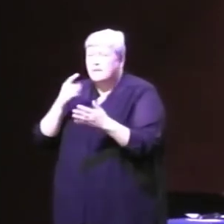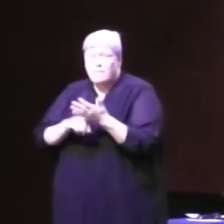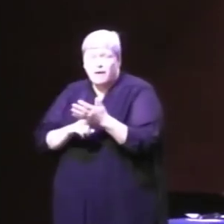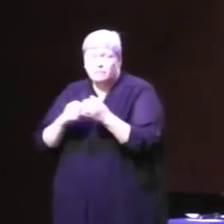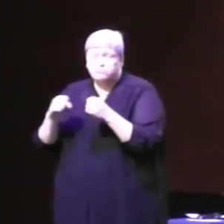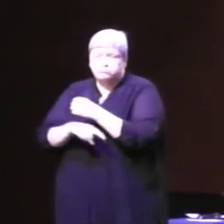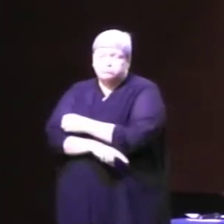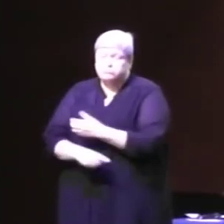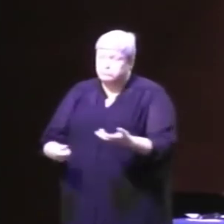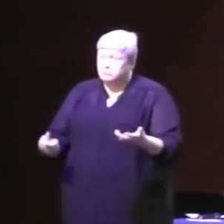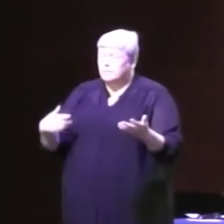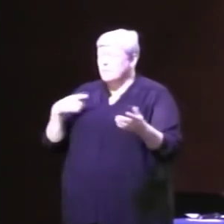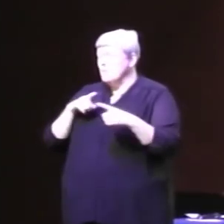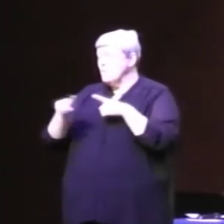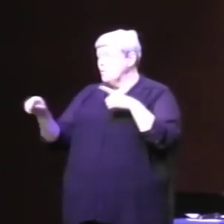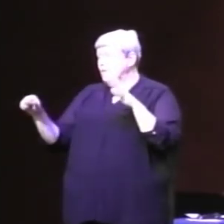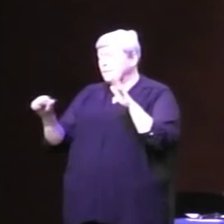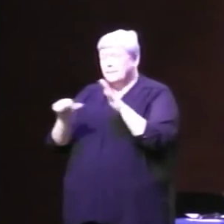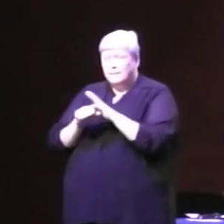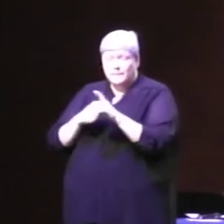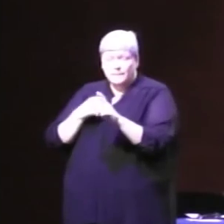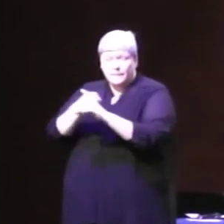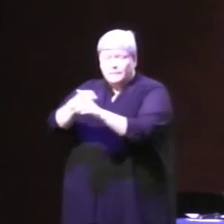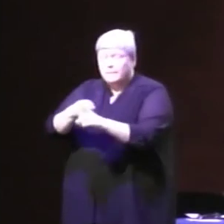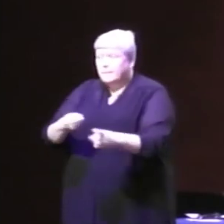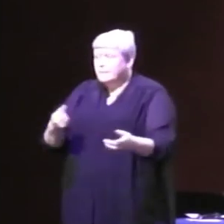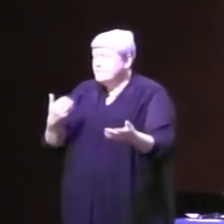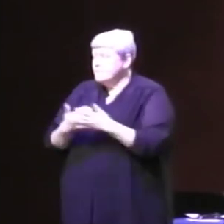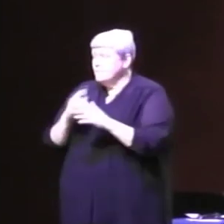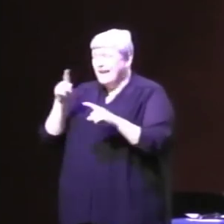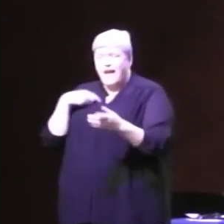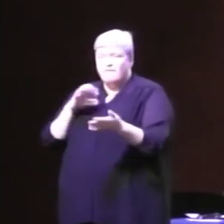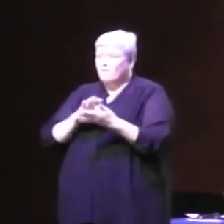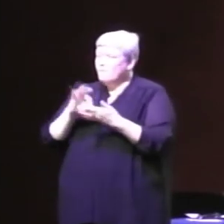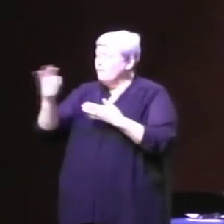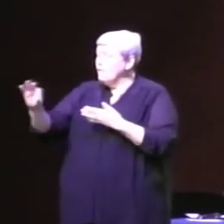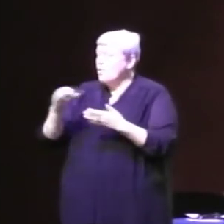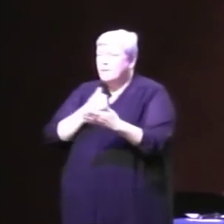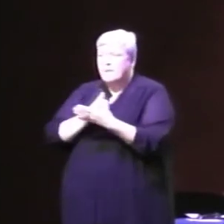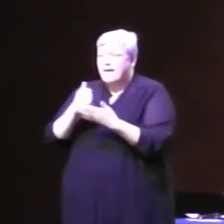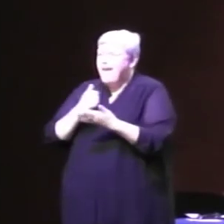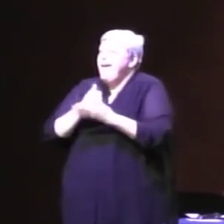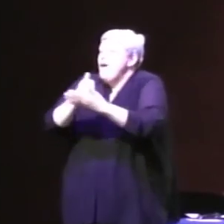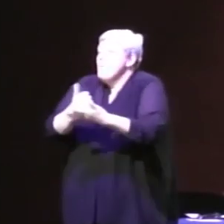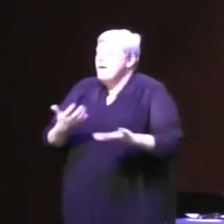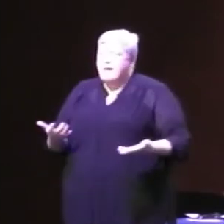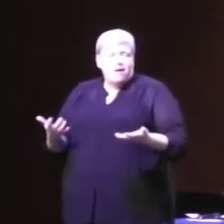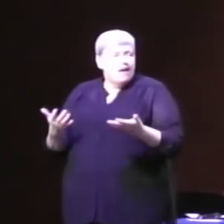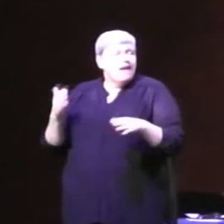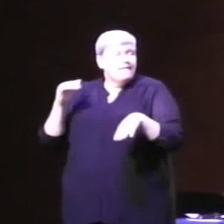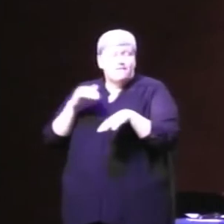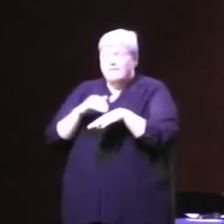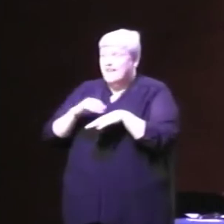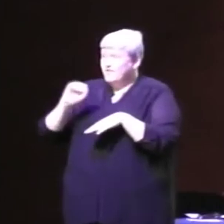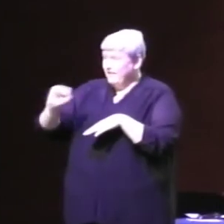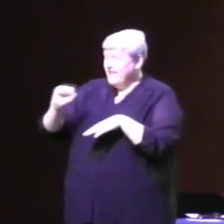in society and the ones who are least able to afford to bail out the bankers. The effect of the Osborne's failed